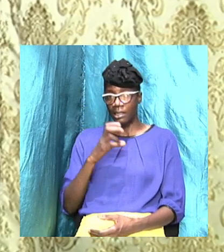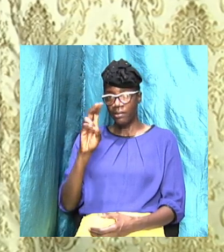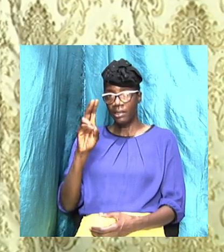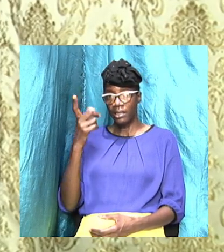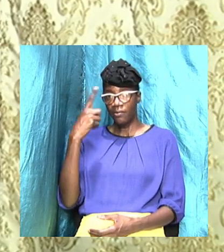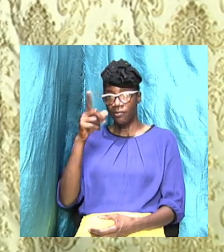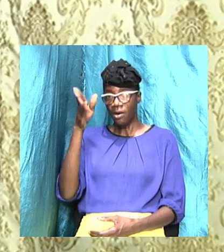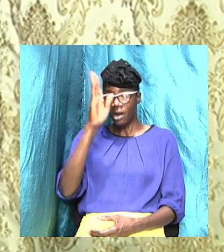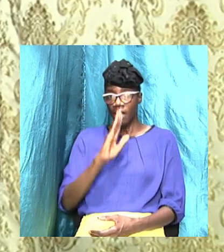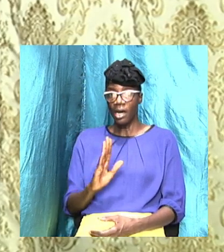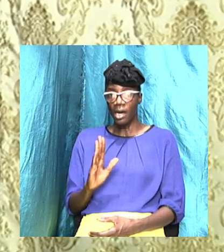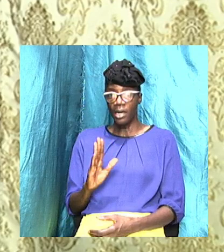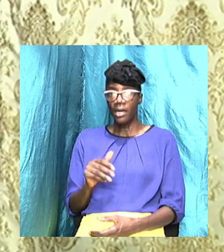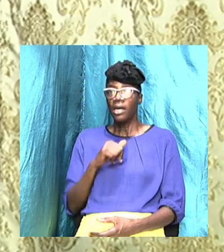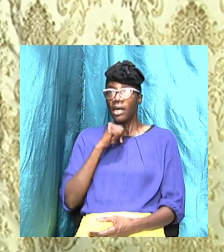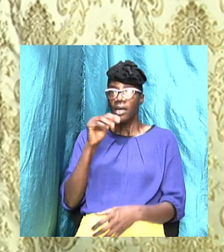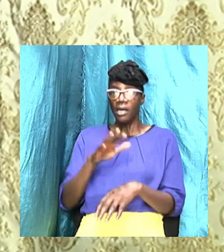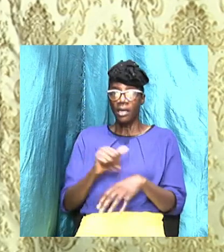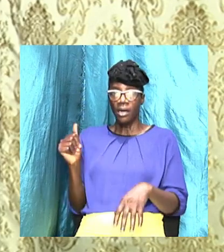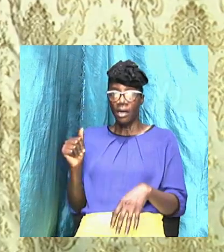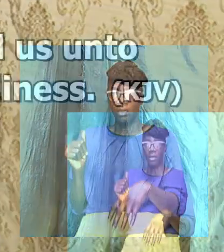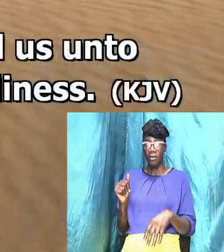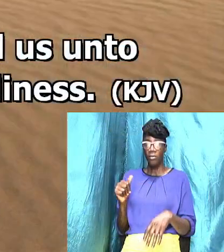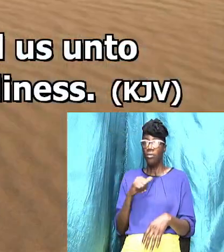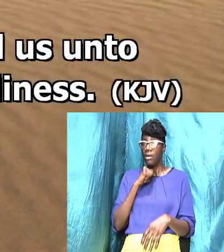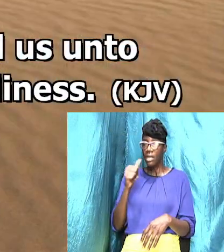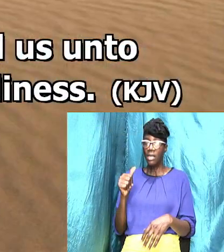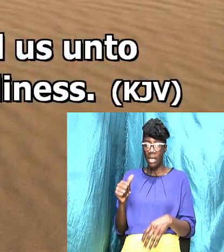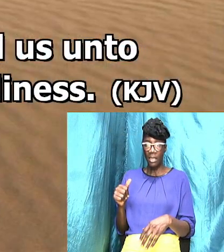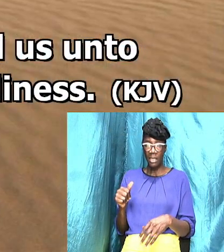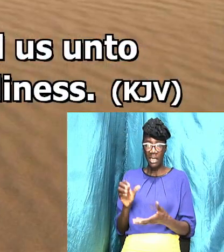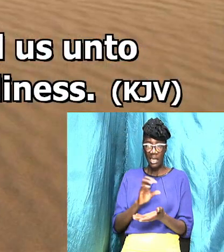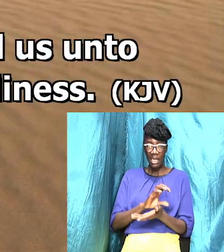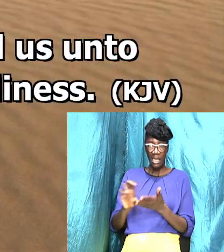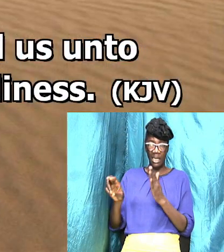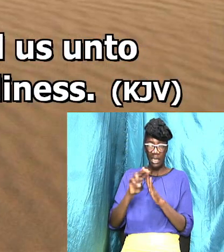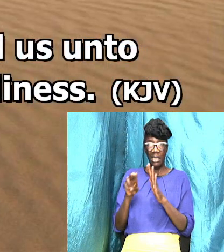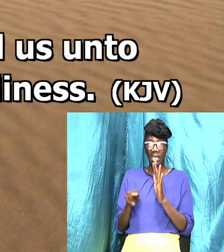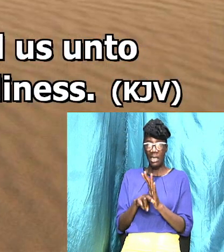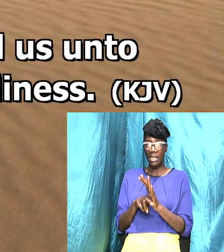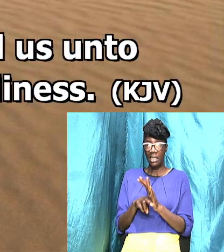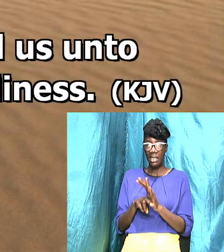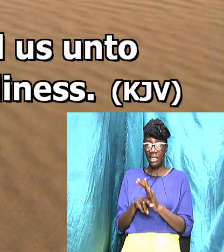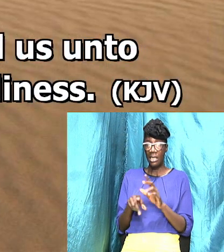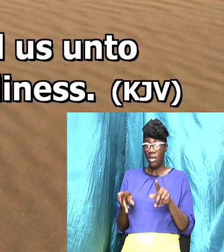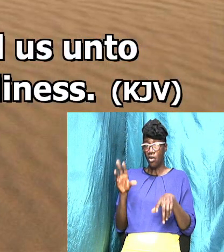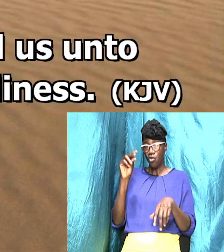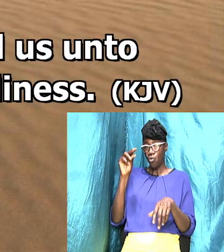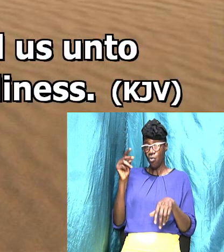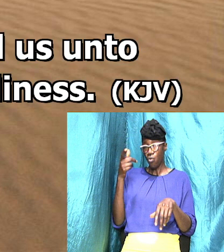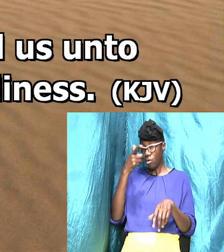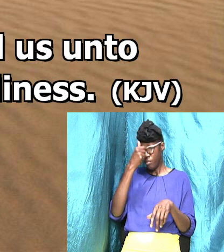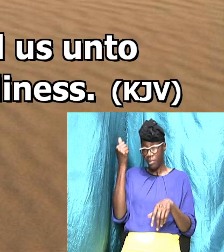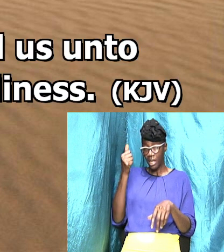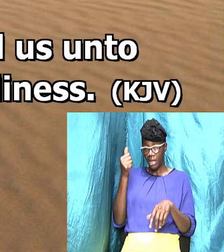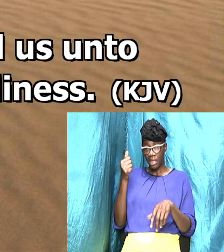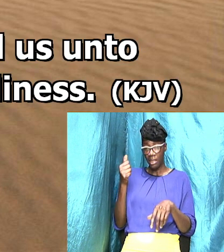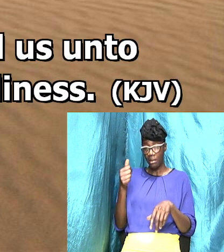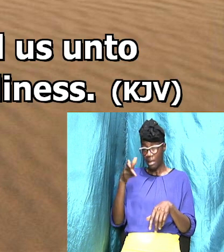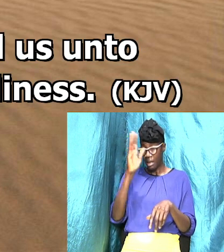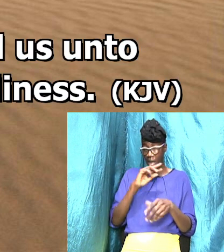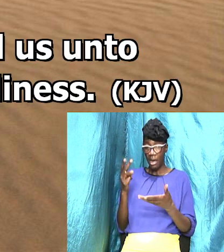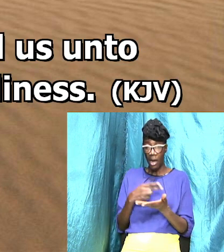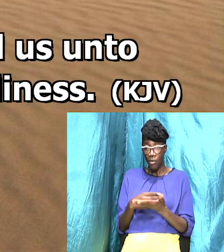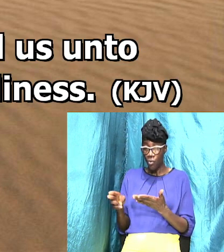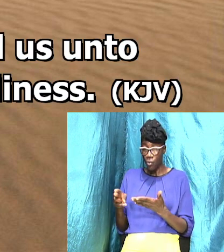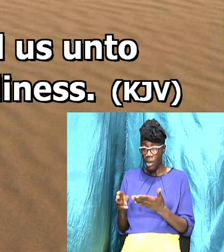For God has not called us unto uncleanness. No, because we've been saying that God is holy. And the call that he